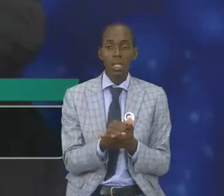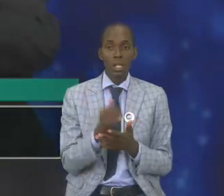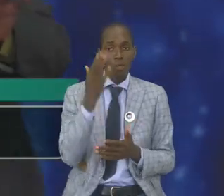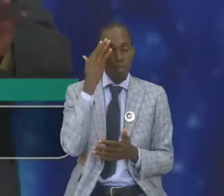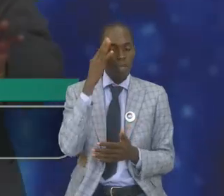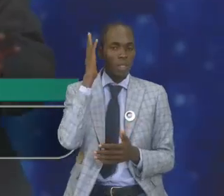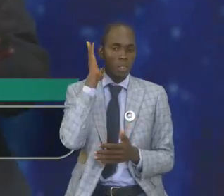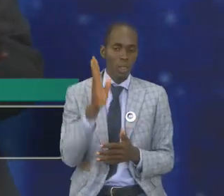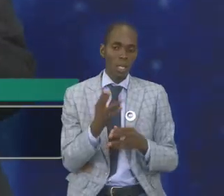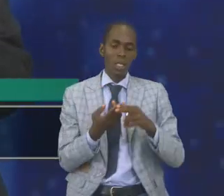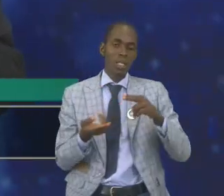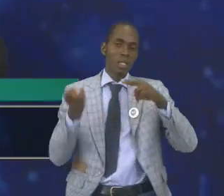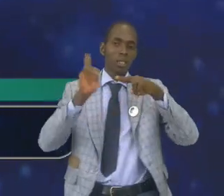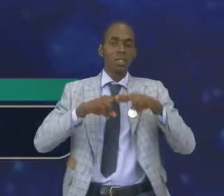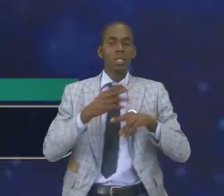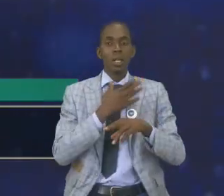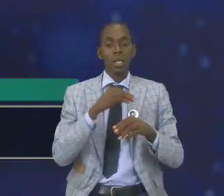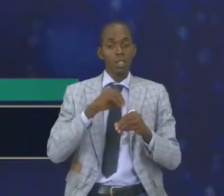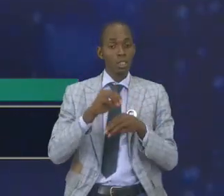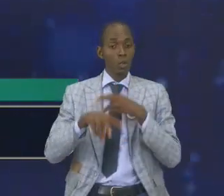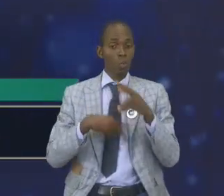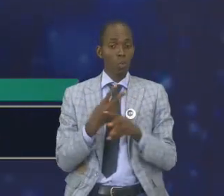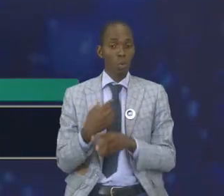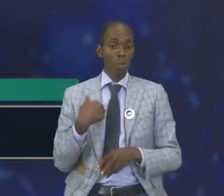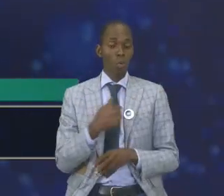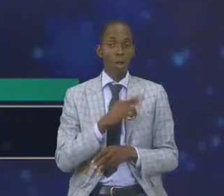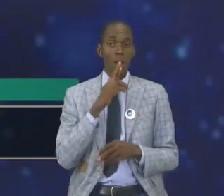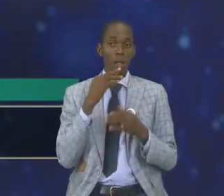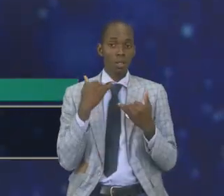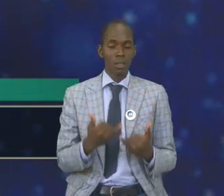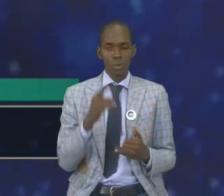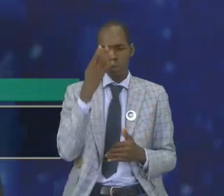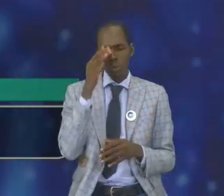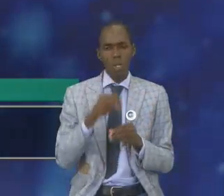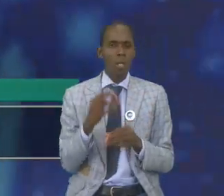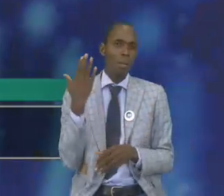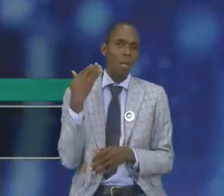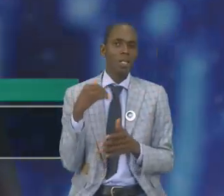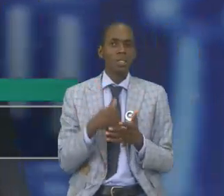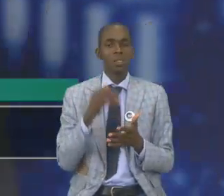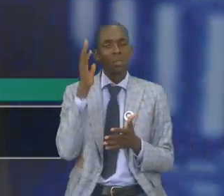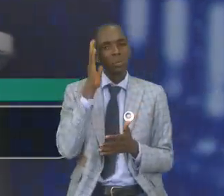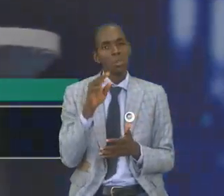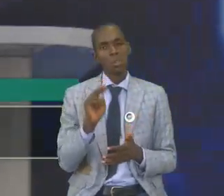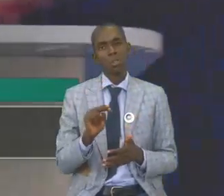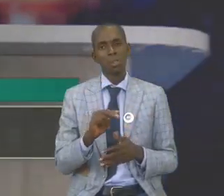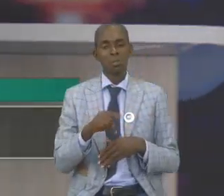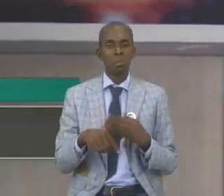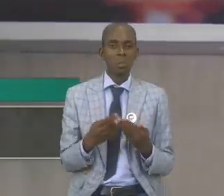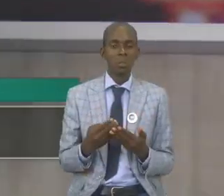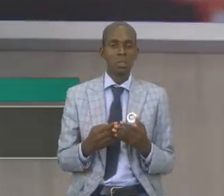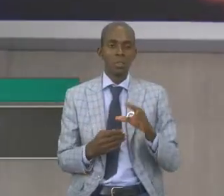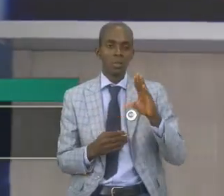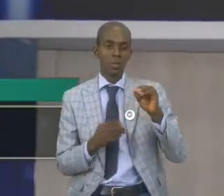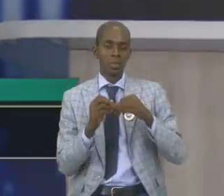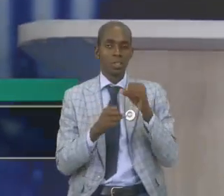increase. And in the world in which we live today, you know, in the past, it will take about 50 years for the